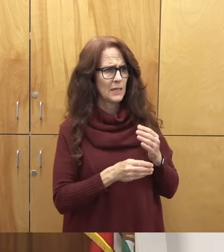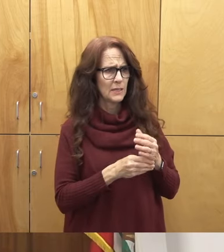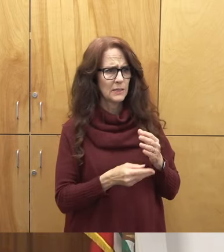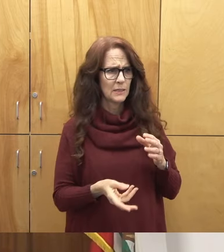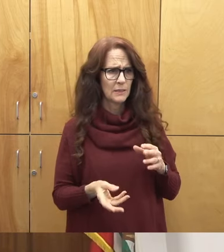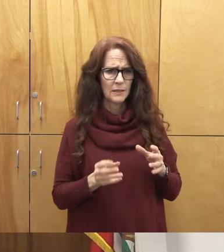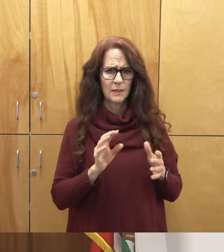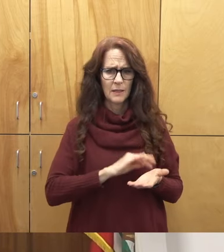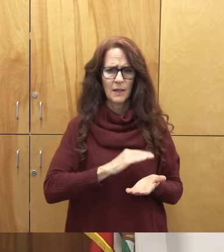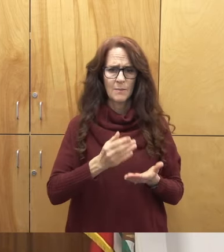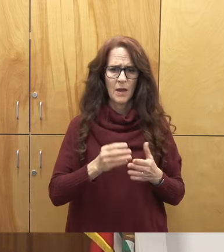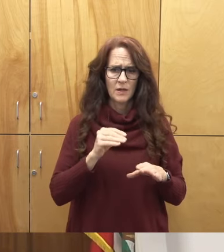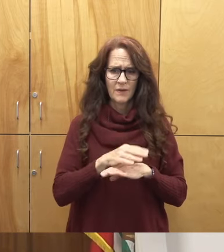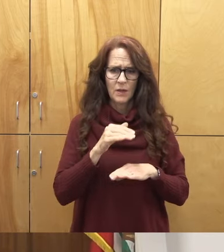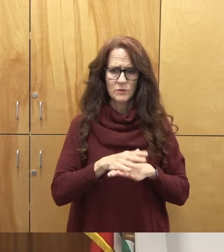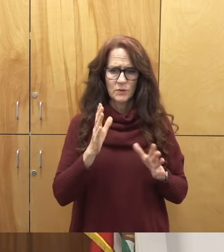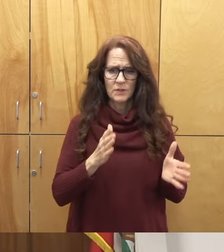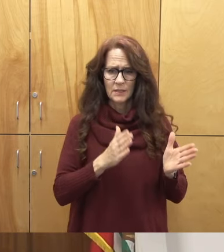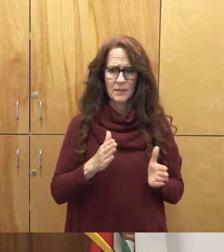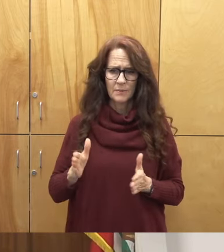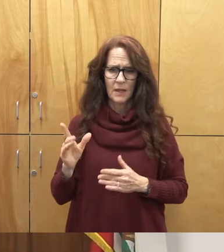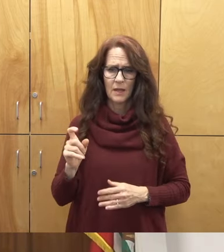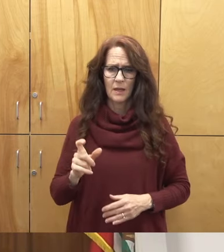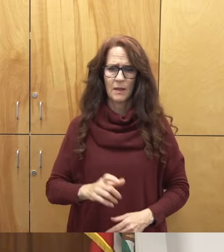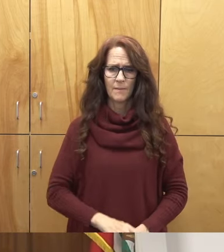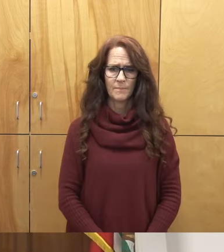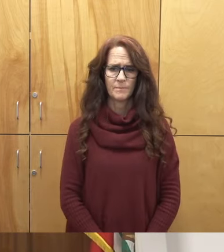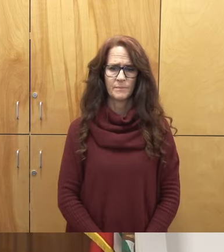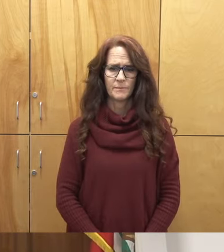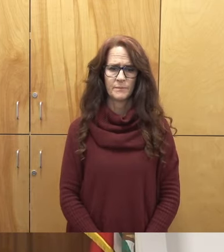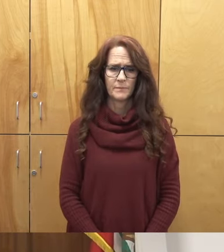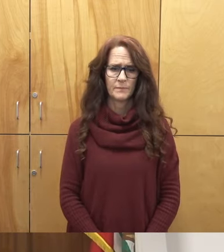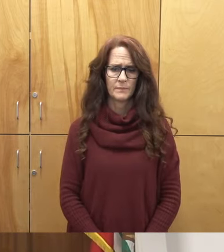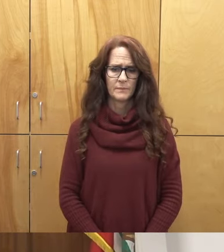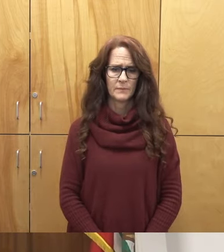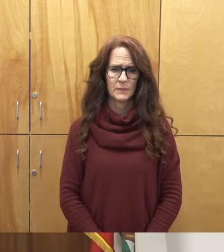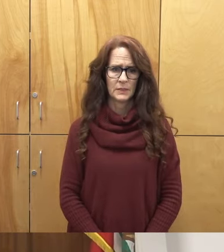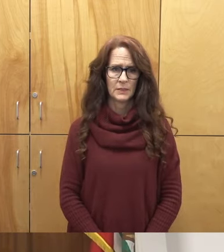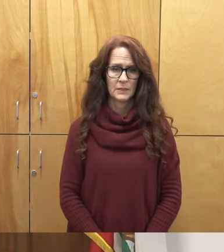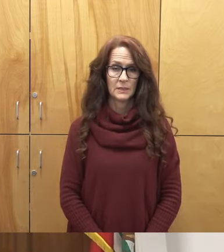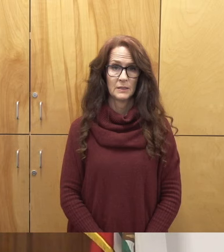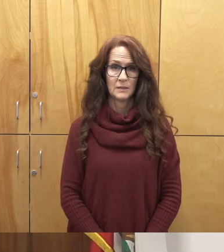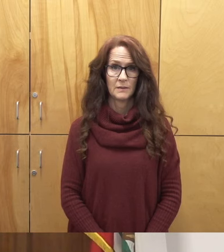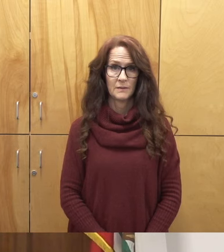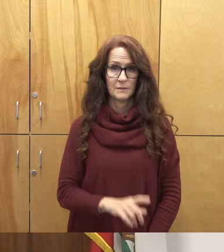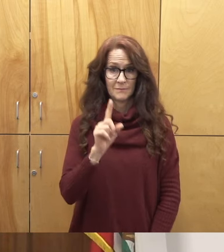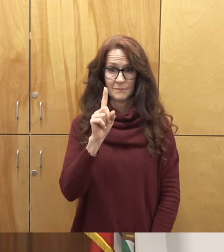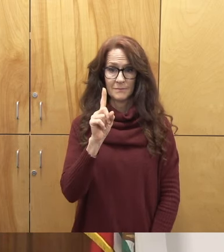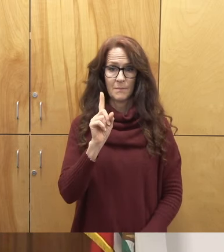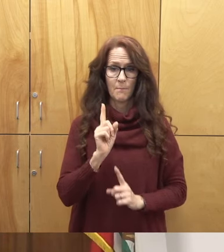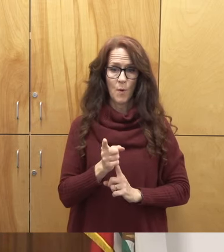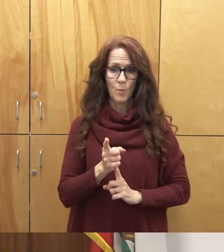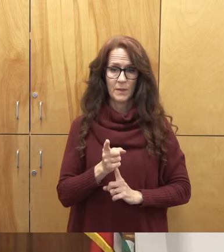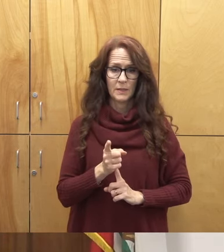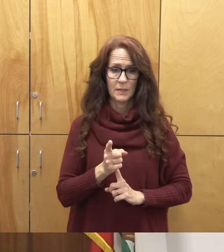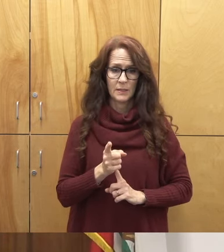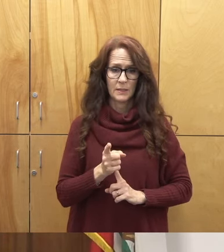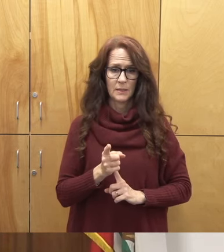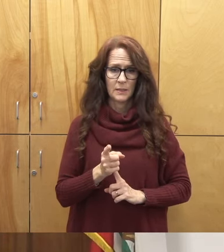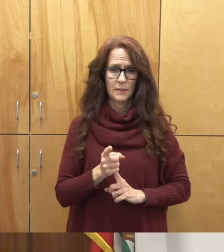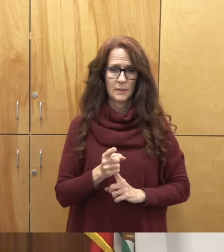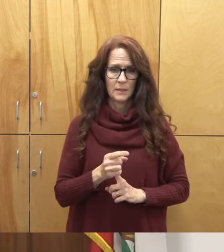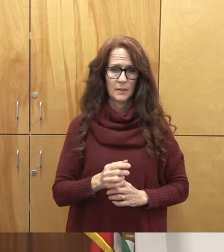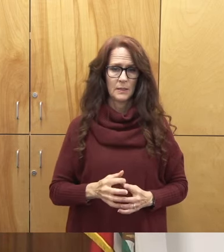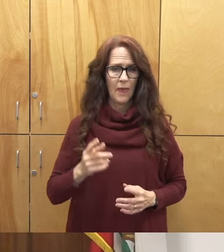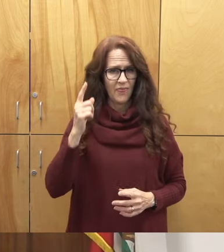I give me one moment, please, because I think I have the